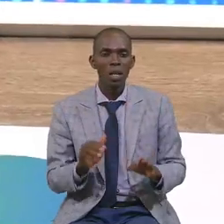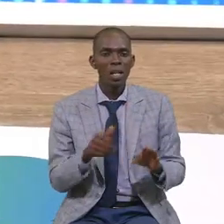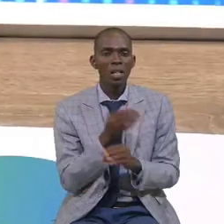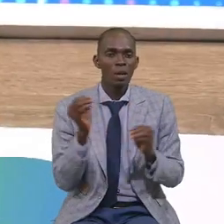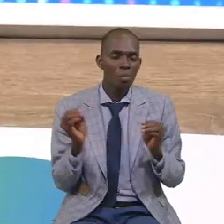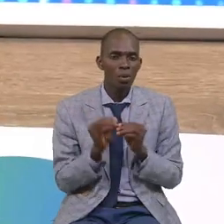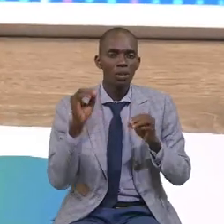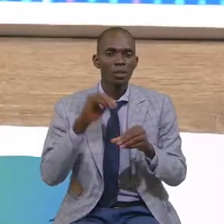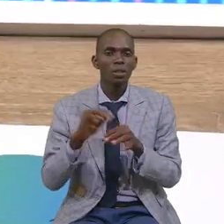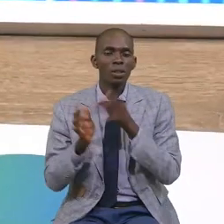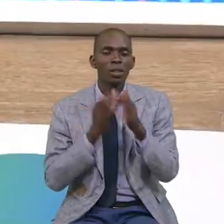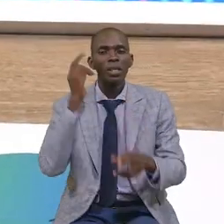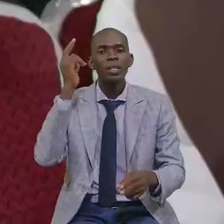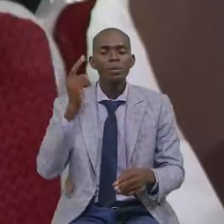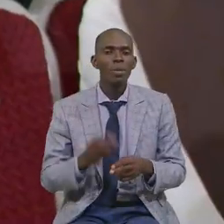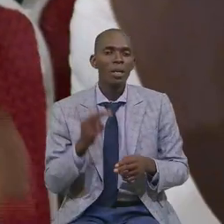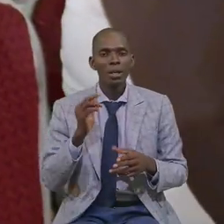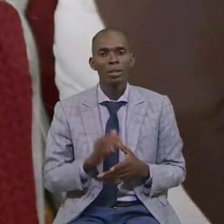in Jesus' name.